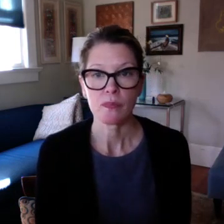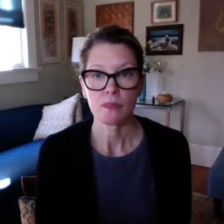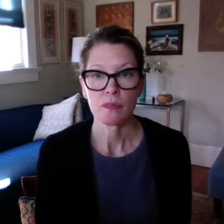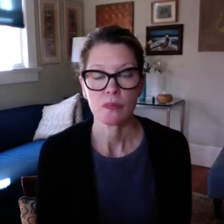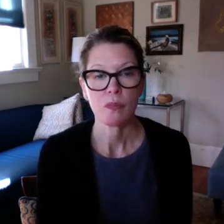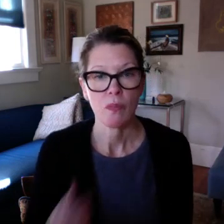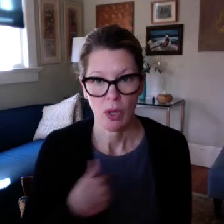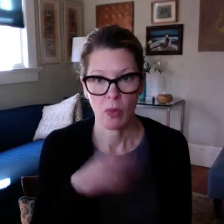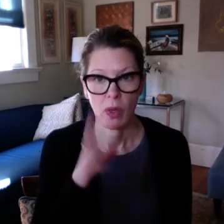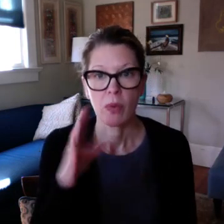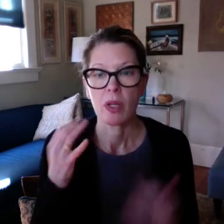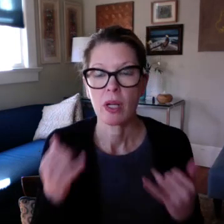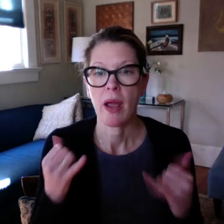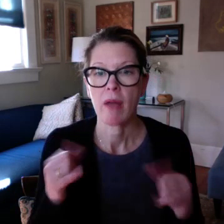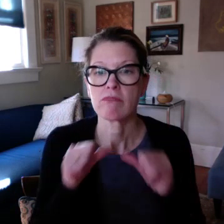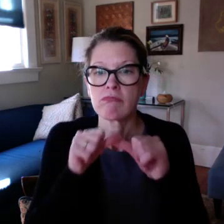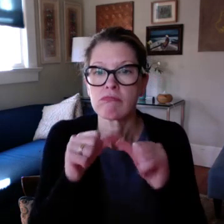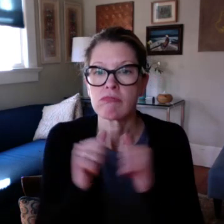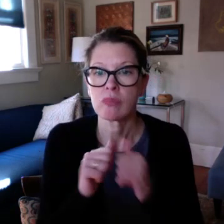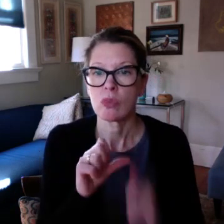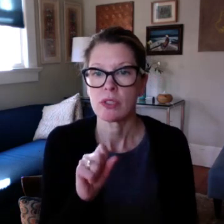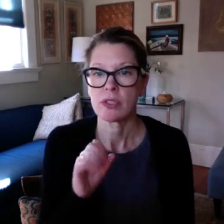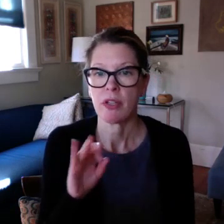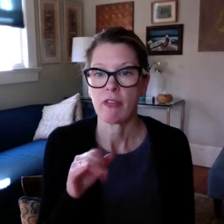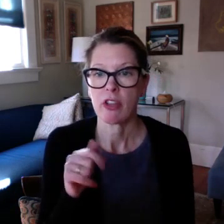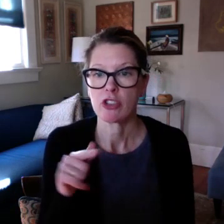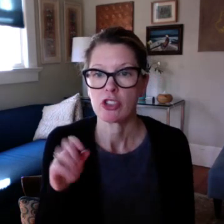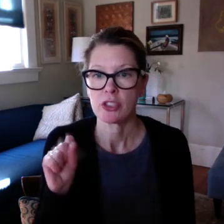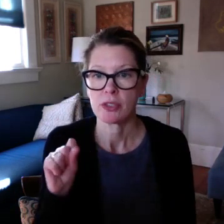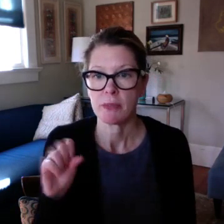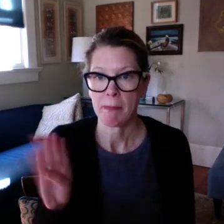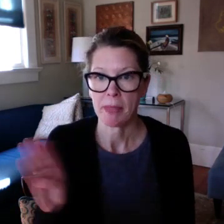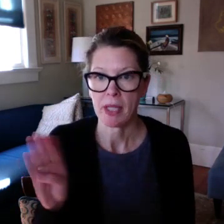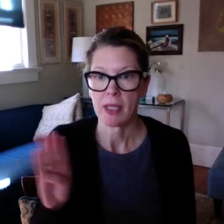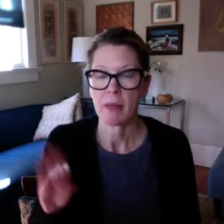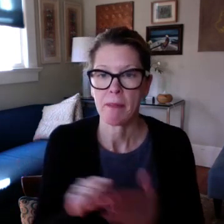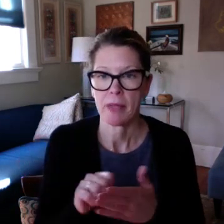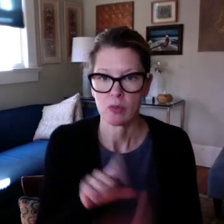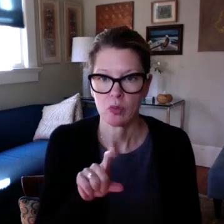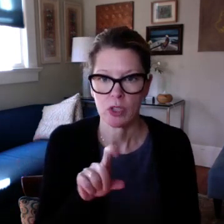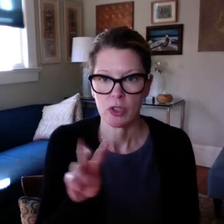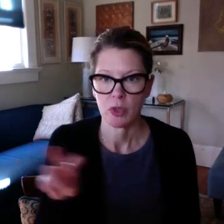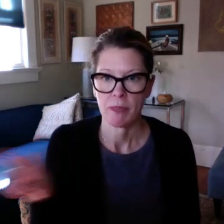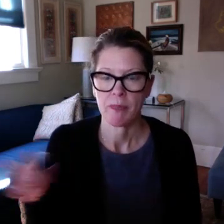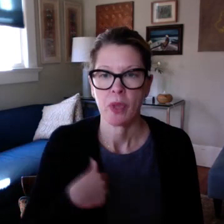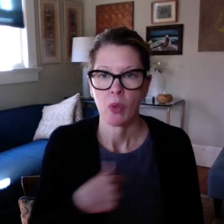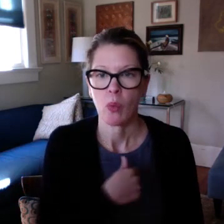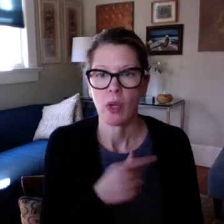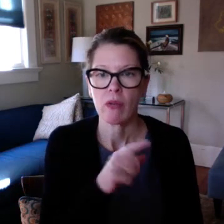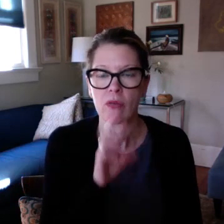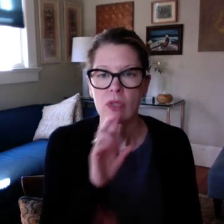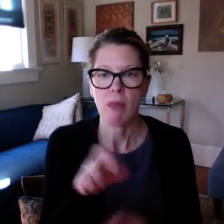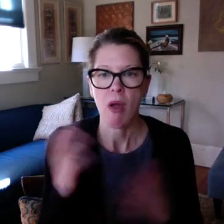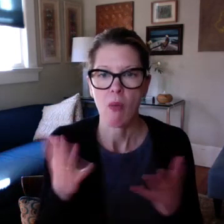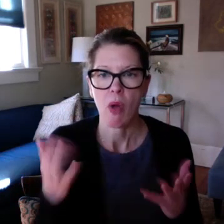We'll continue with suffrages B on page 122. The response is, we entreat you, O Lord,